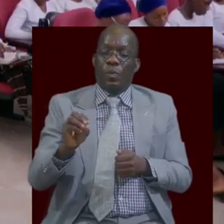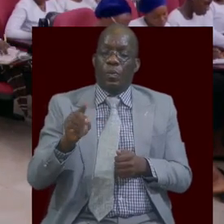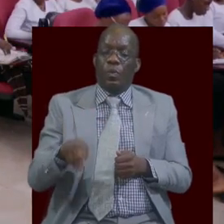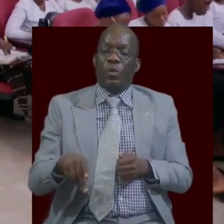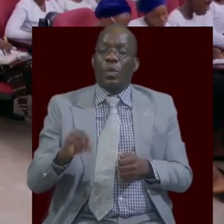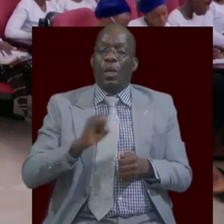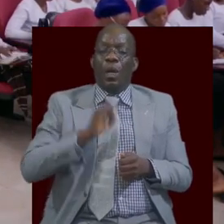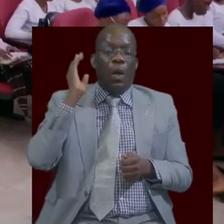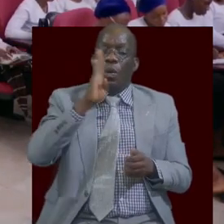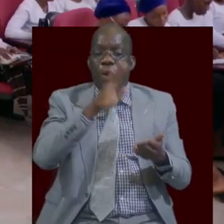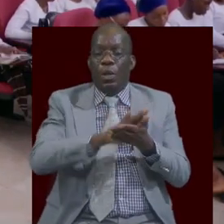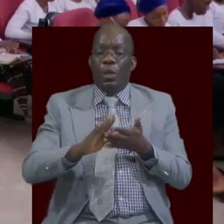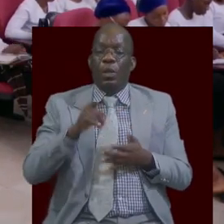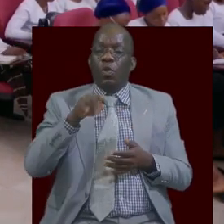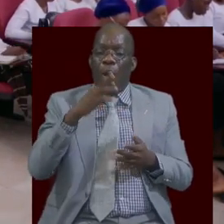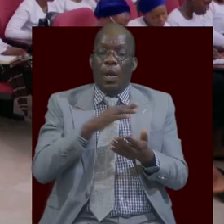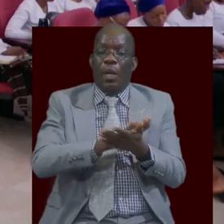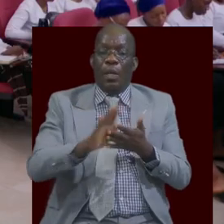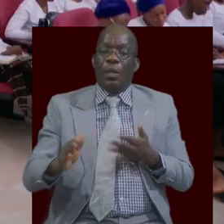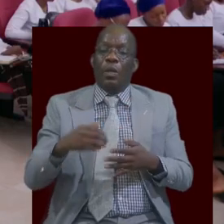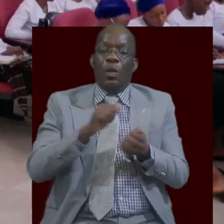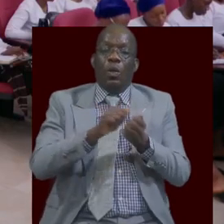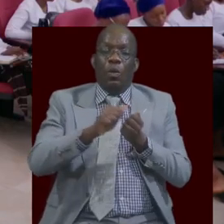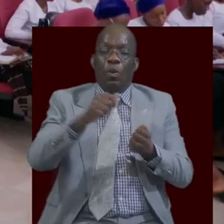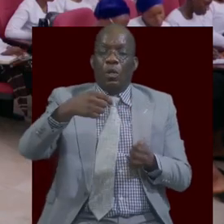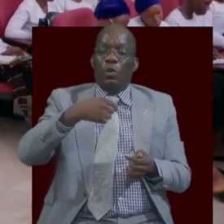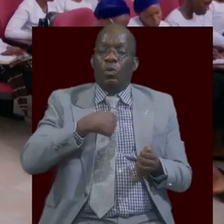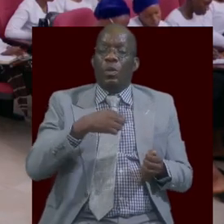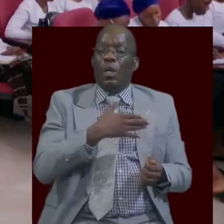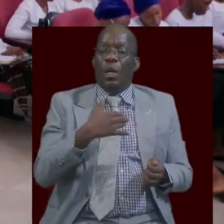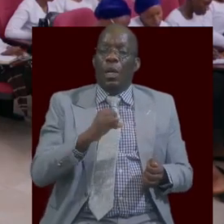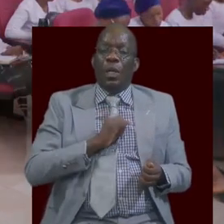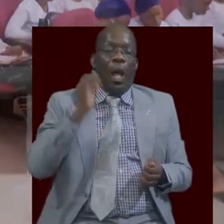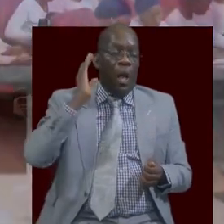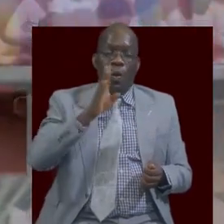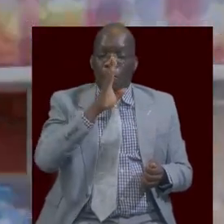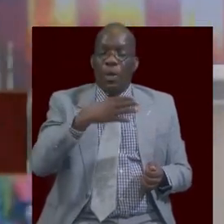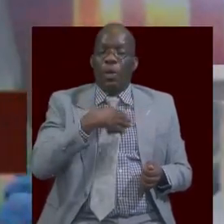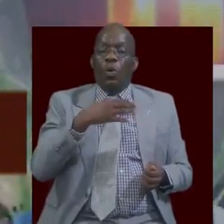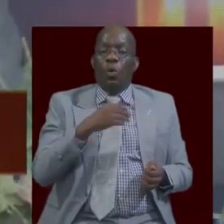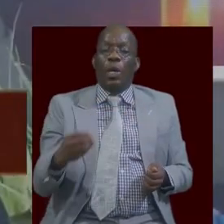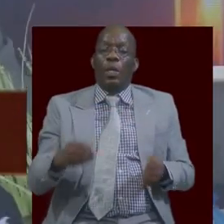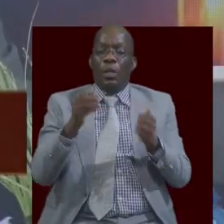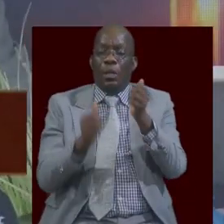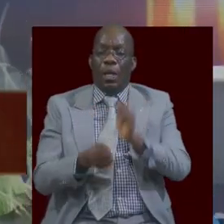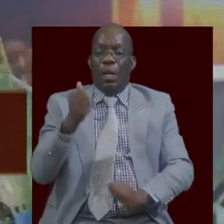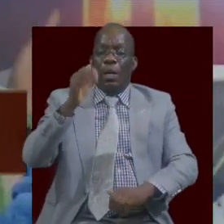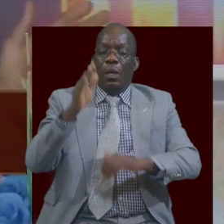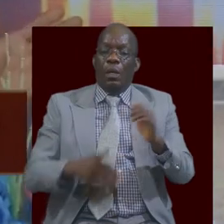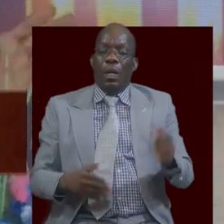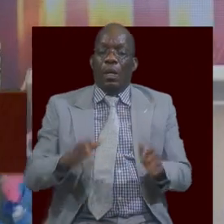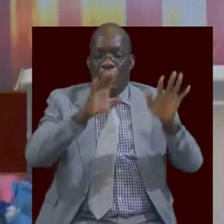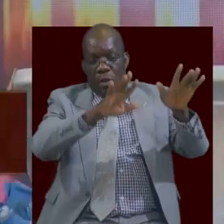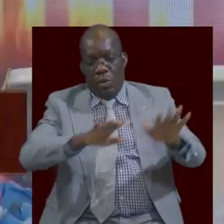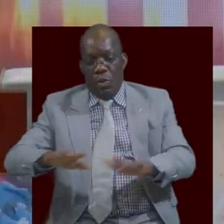clean. And wash me, and I shall be whiter than snow. I shall be